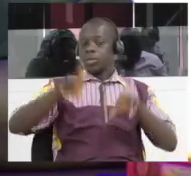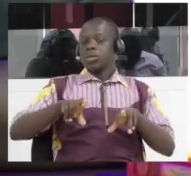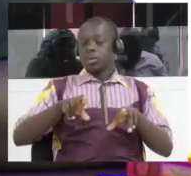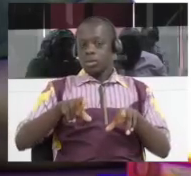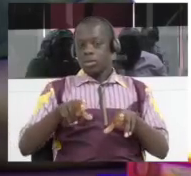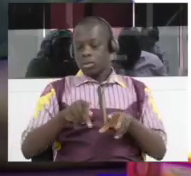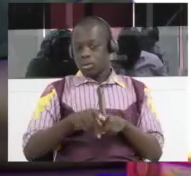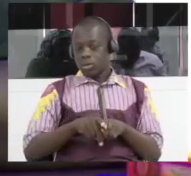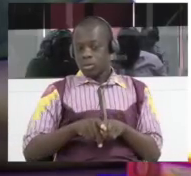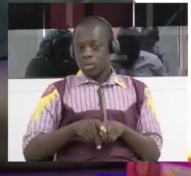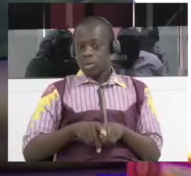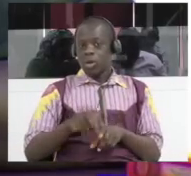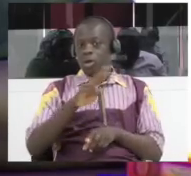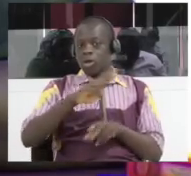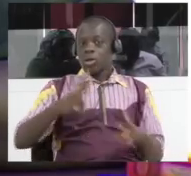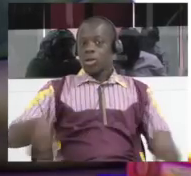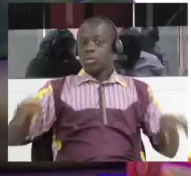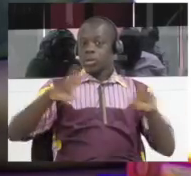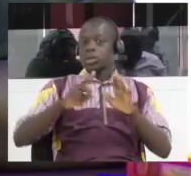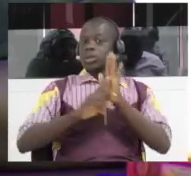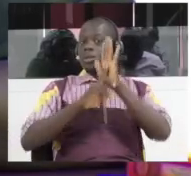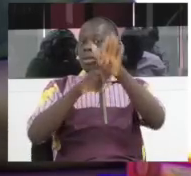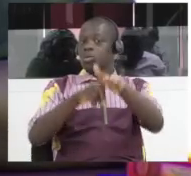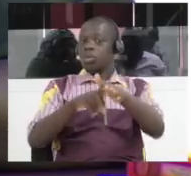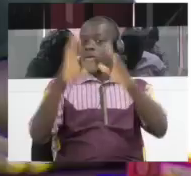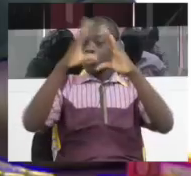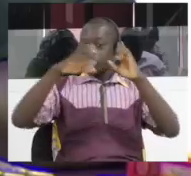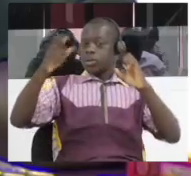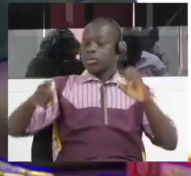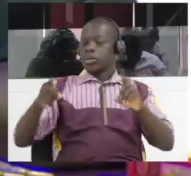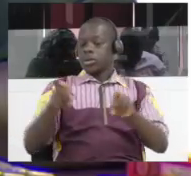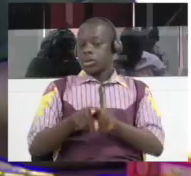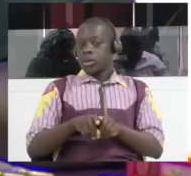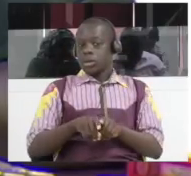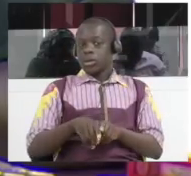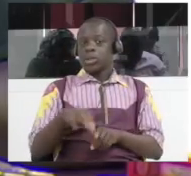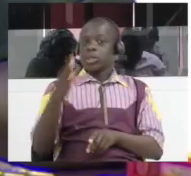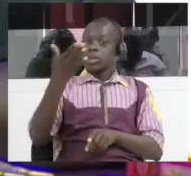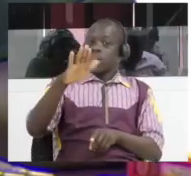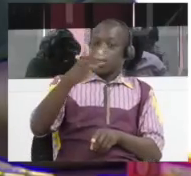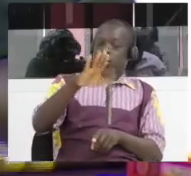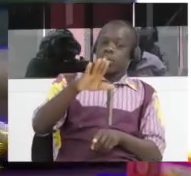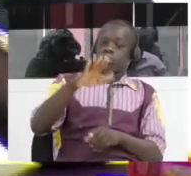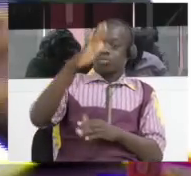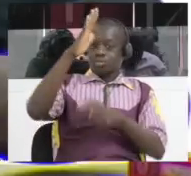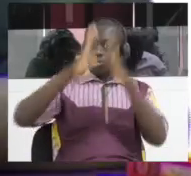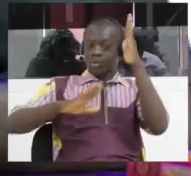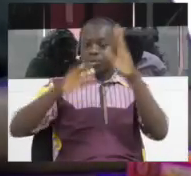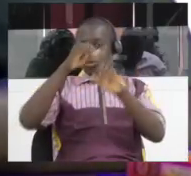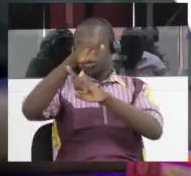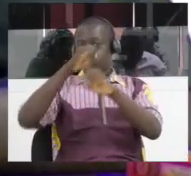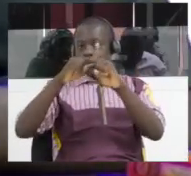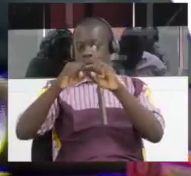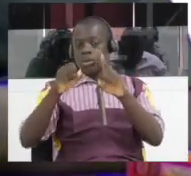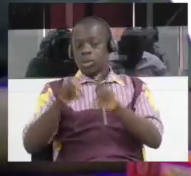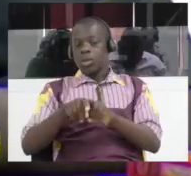not representative of the, was not a representative sample of the officers. So in any military